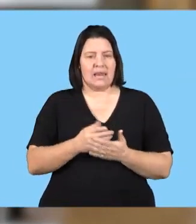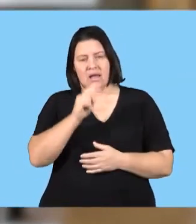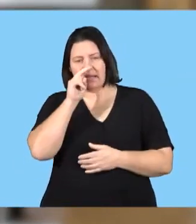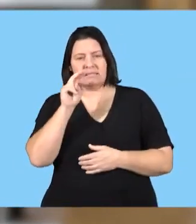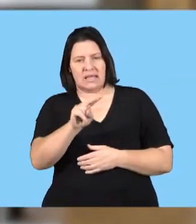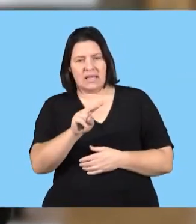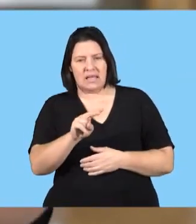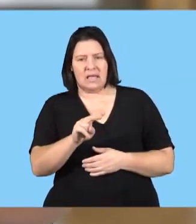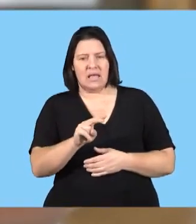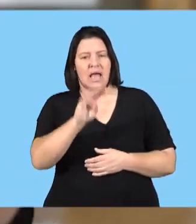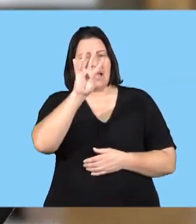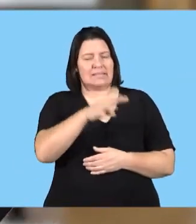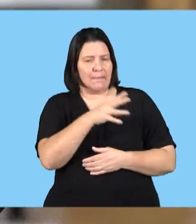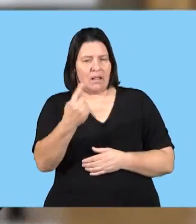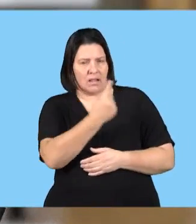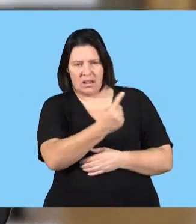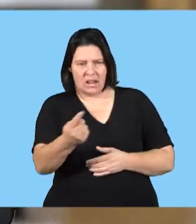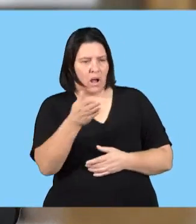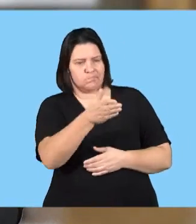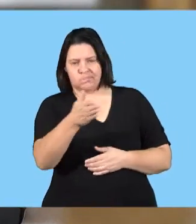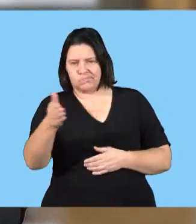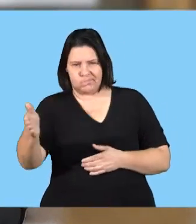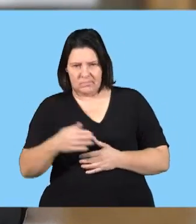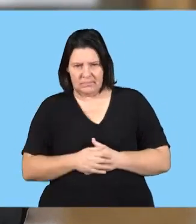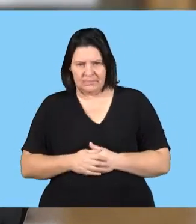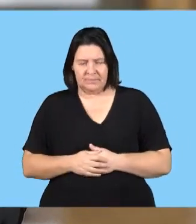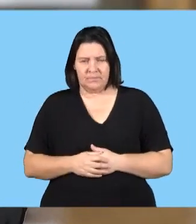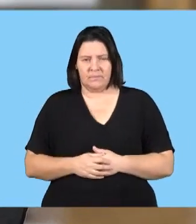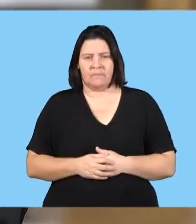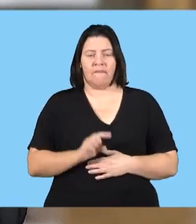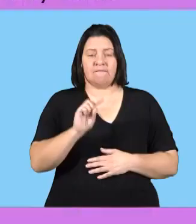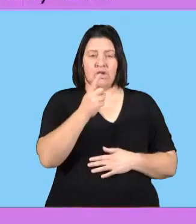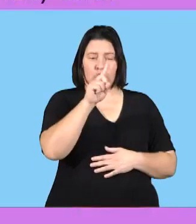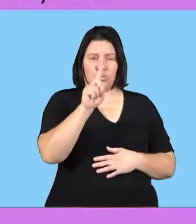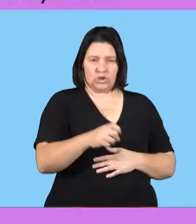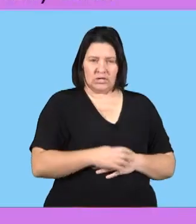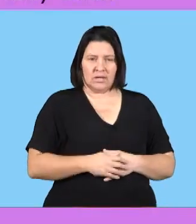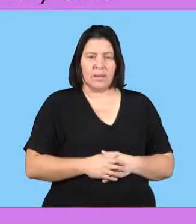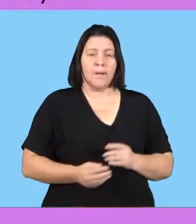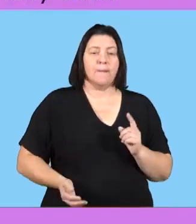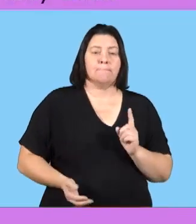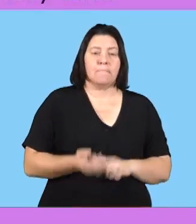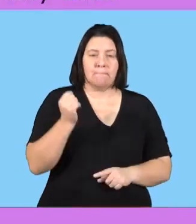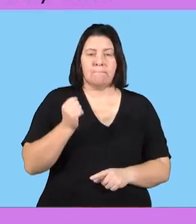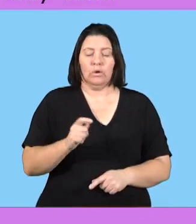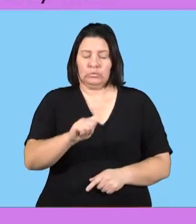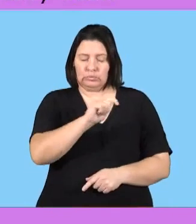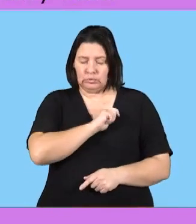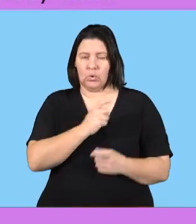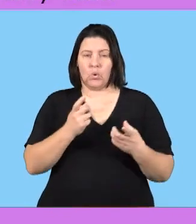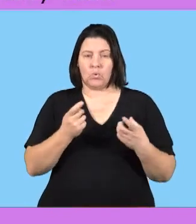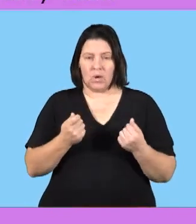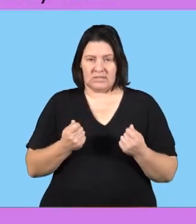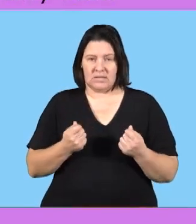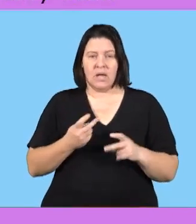to see it in every table that is presented to you. The first question, determine the actual cost